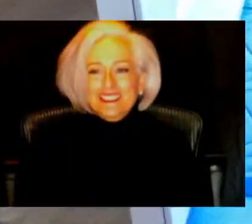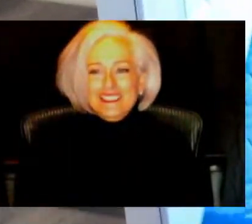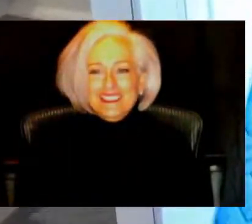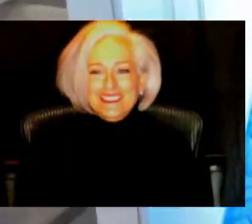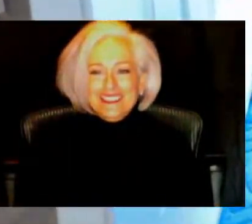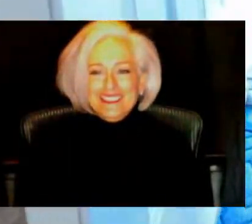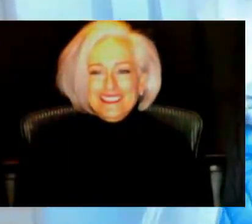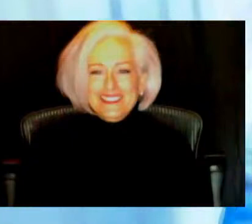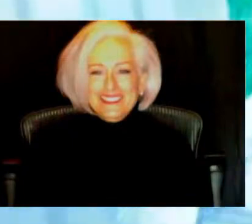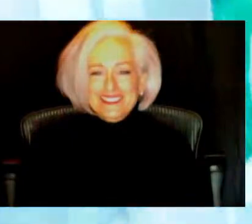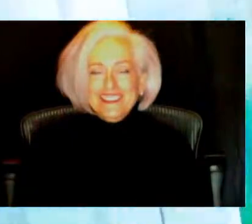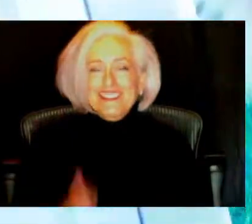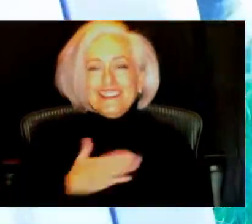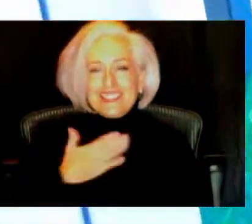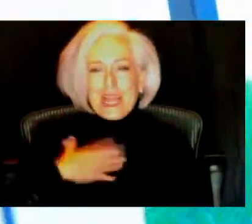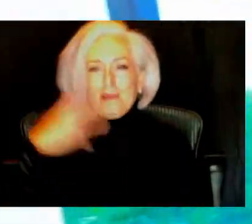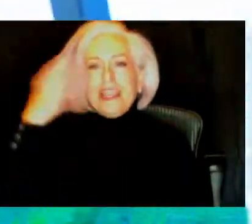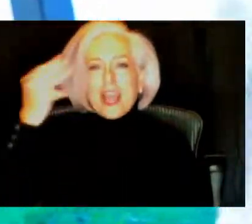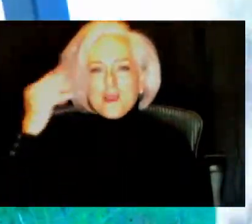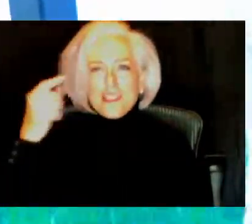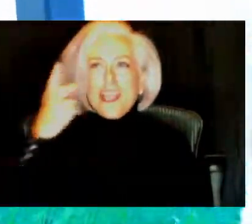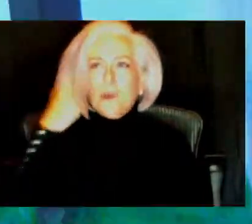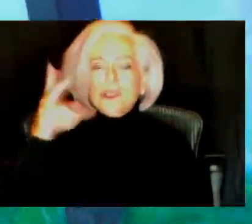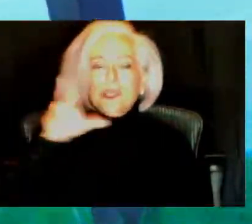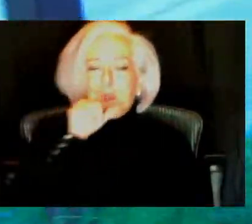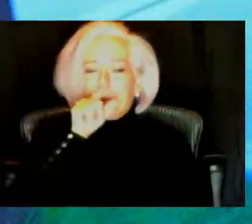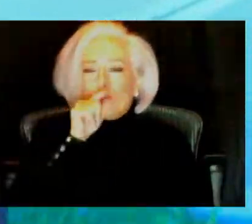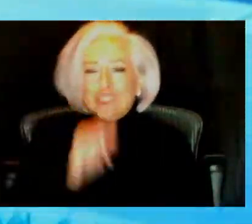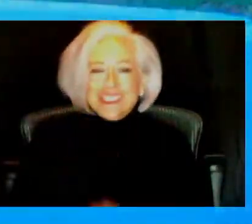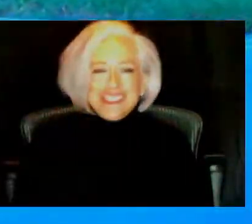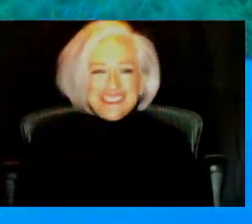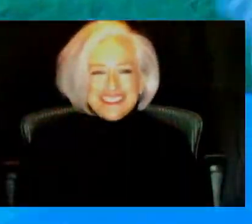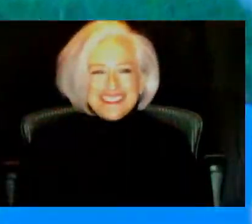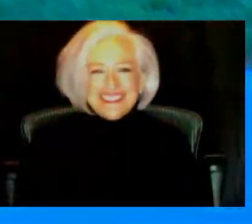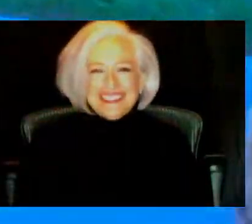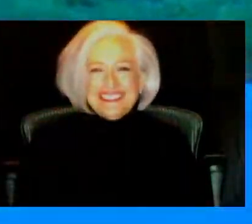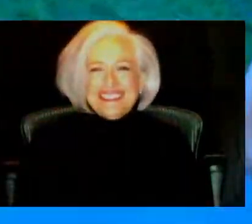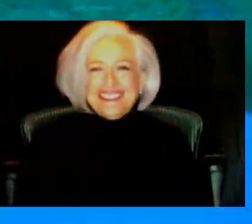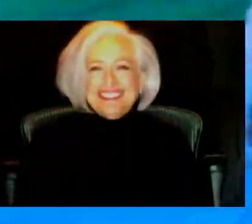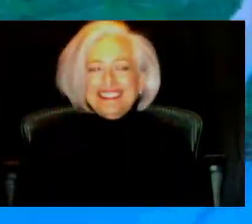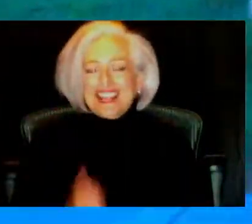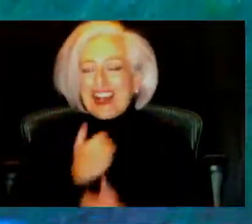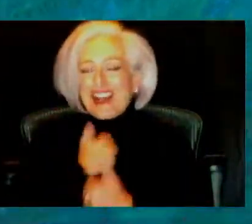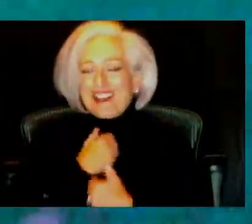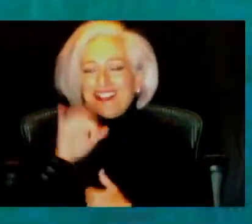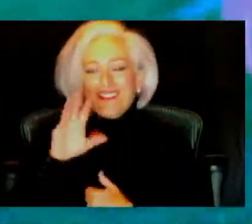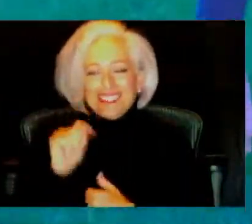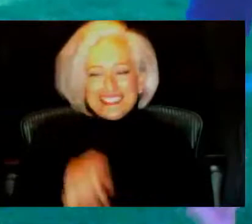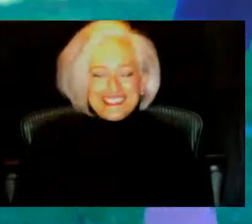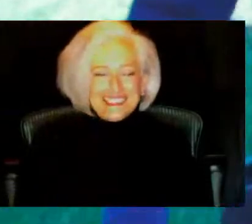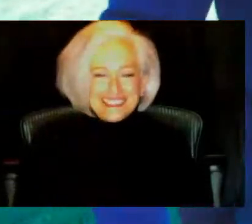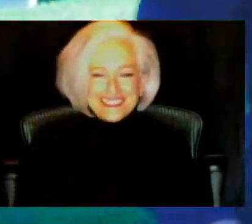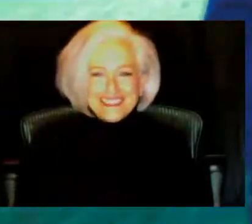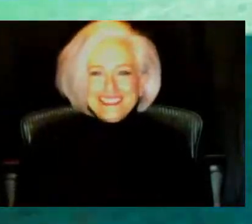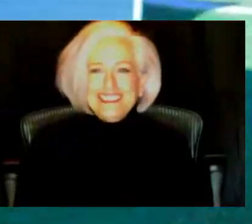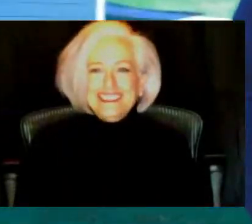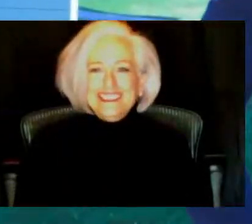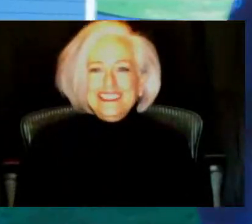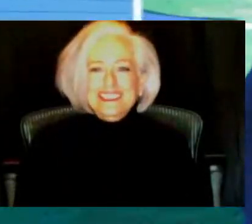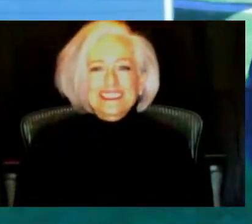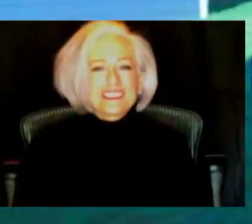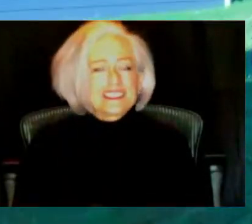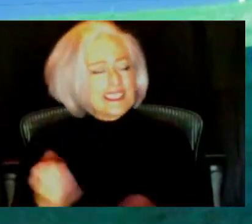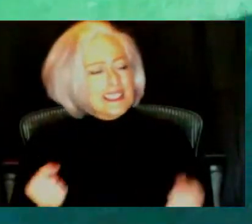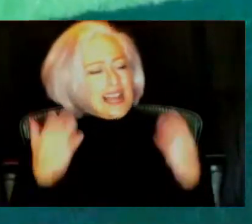He's happy to go outside because there's birds. I know. I love it. How many houses out there? So this